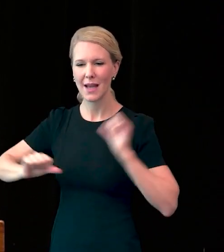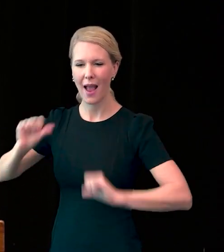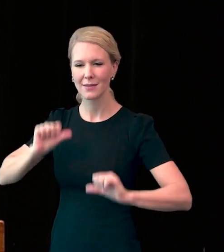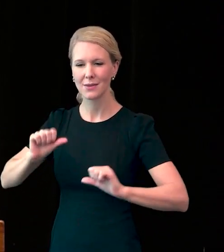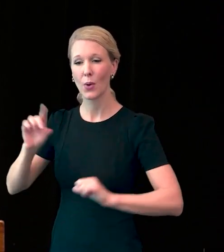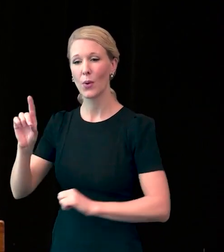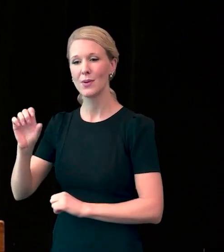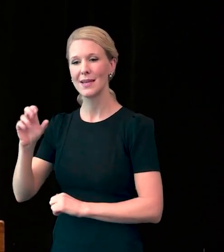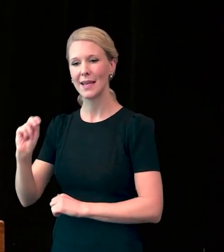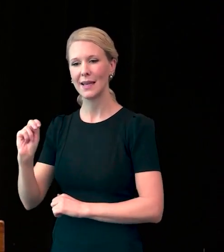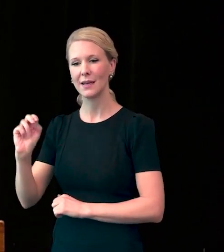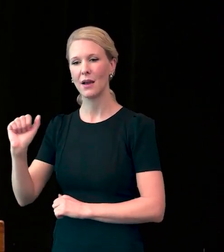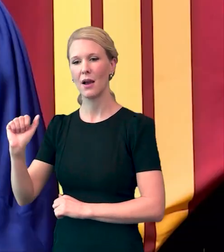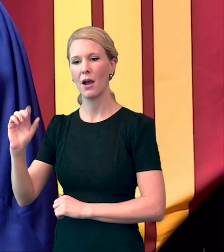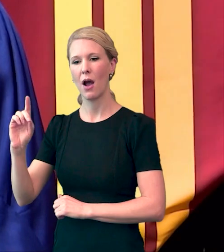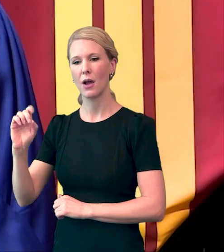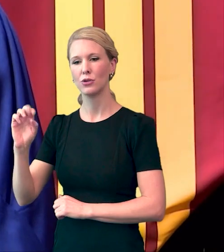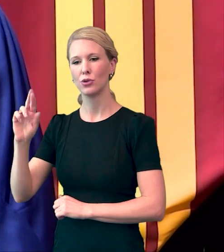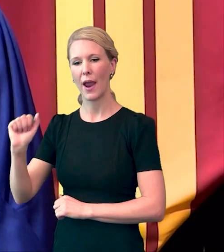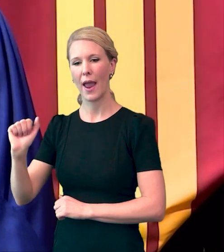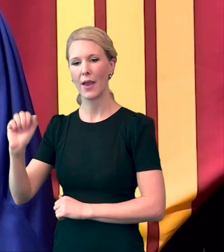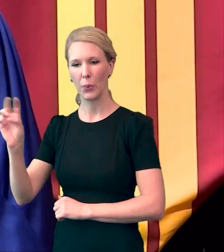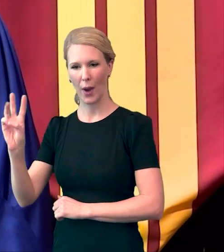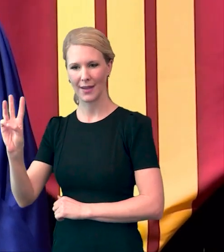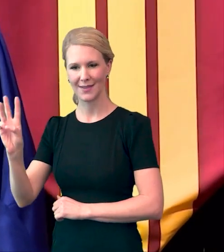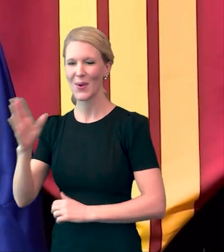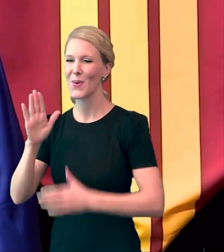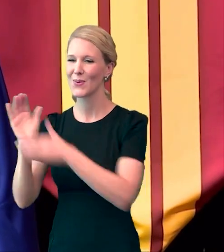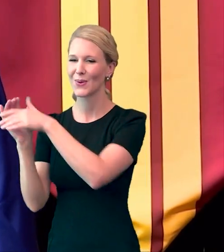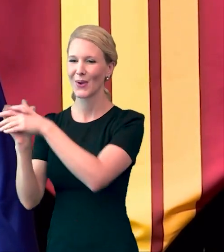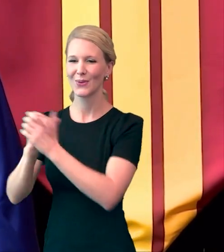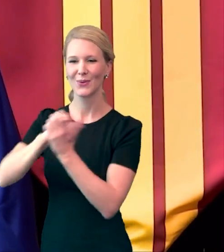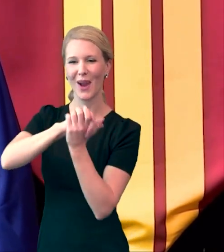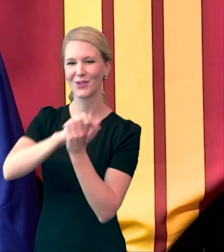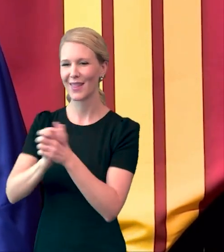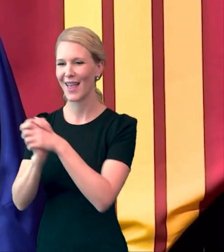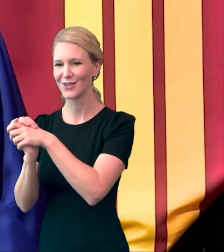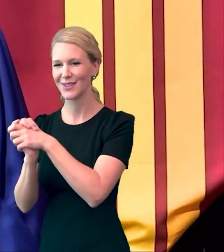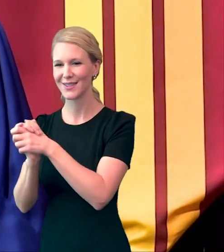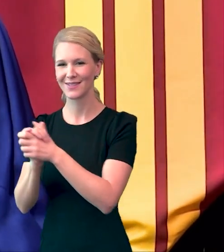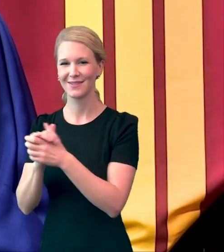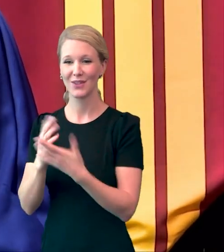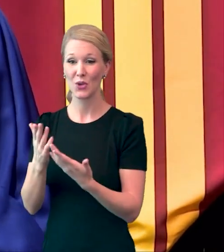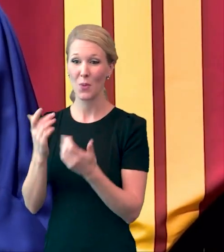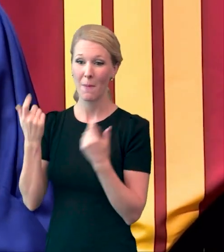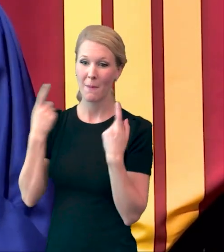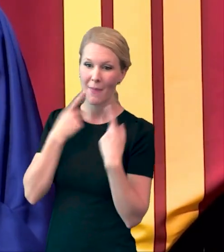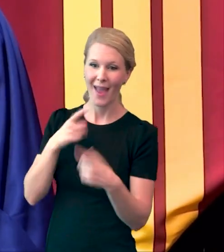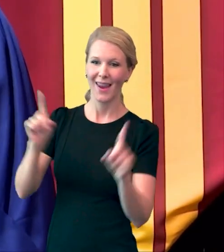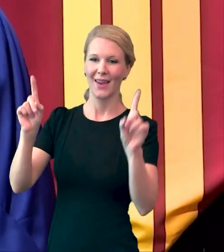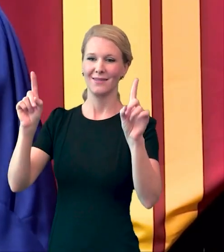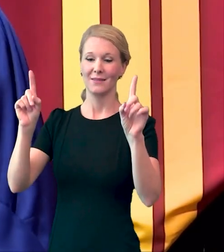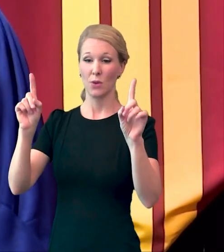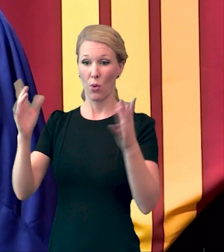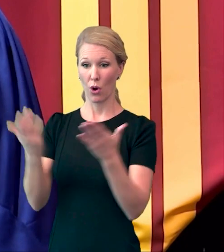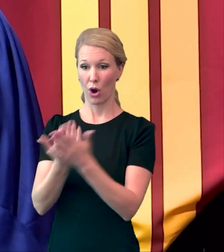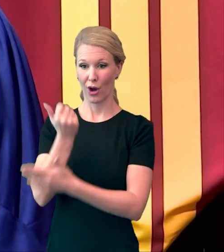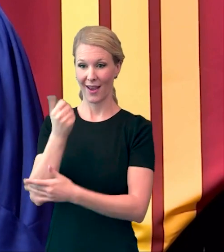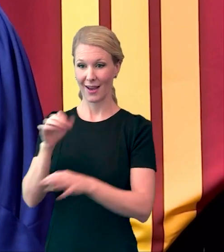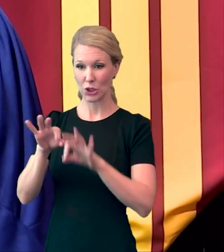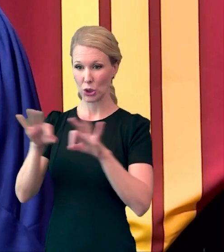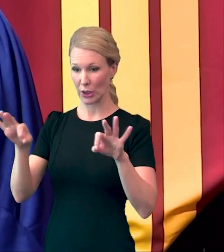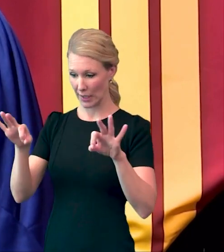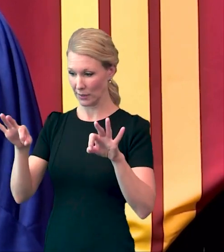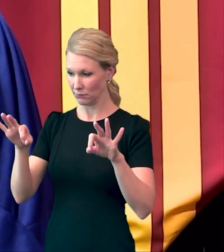Dean Andre Dennis Wright. Congratulations, GoVanCougs. You made it. Earning a degree is a major milestone in normal times,